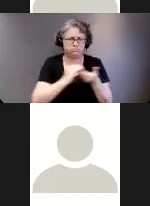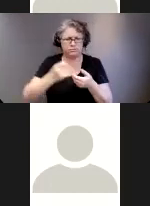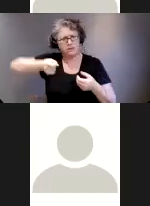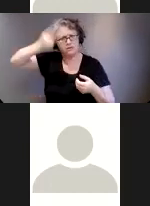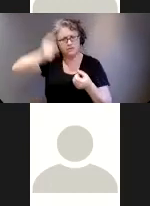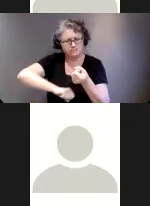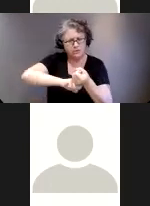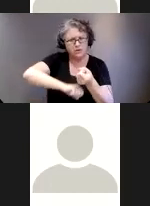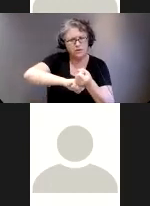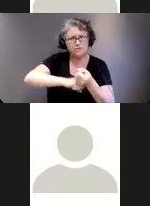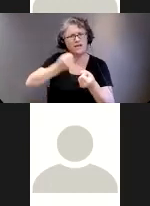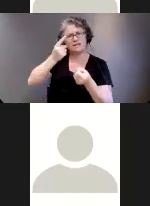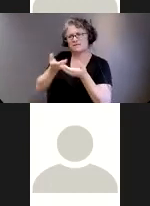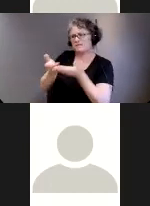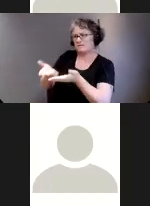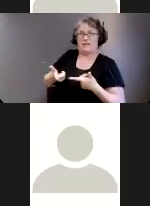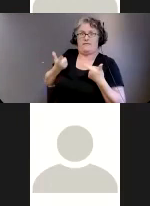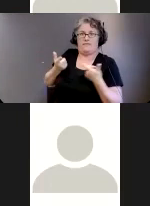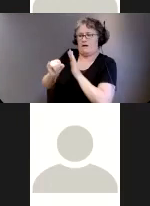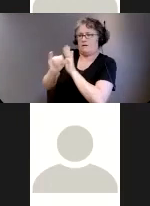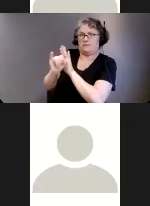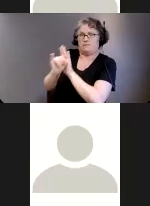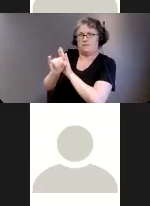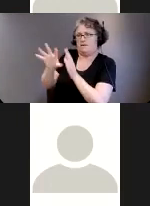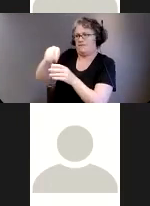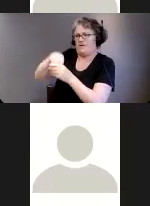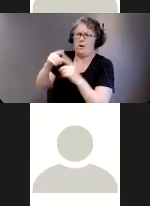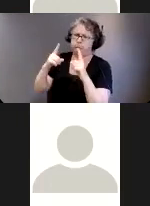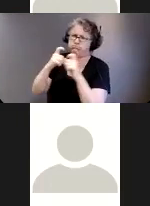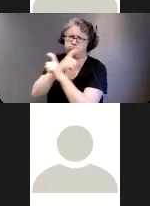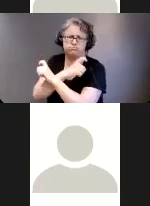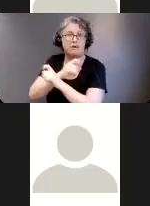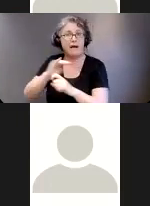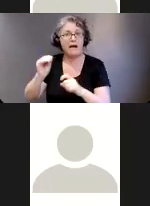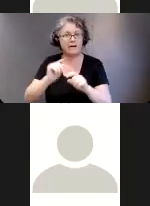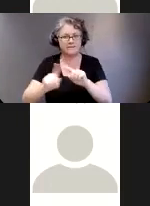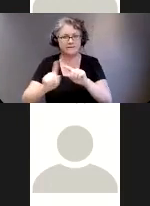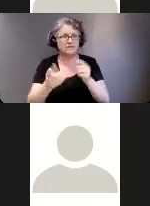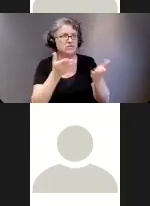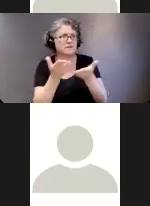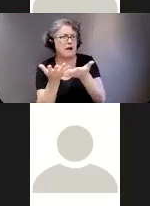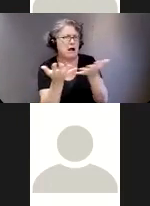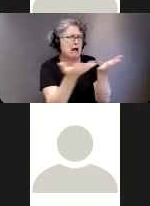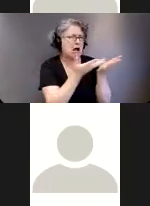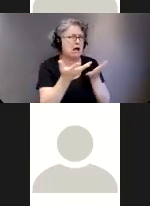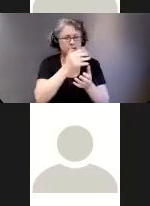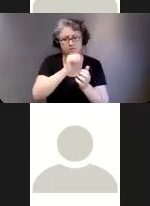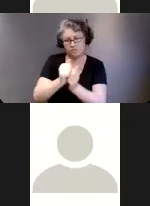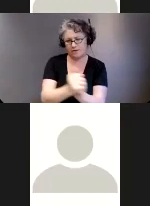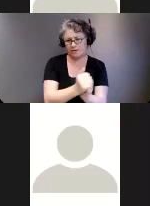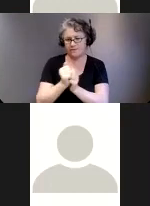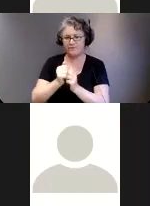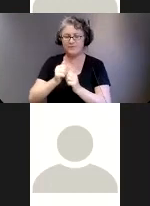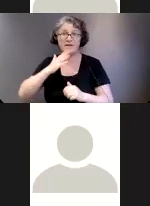of identity in a person's life, but also bringing all of these different sectors together. So violence against women and